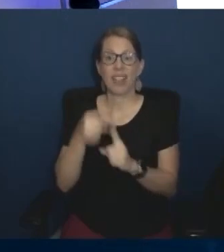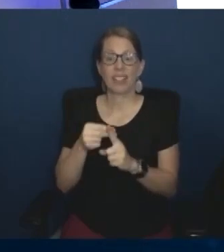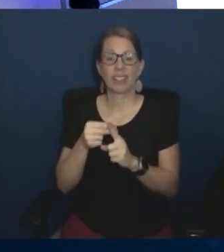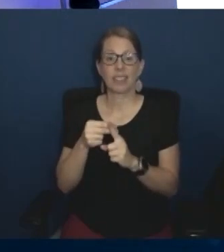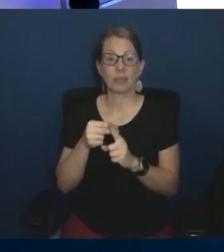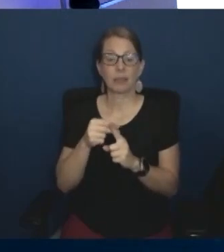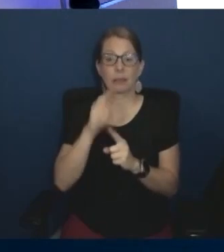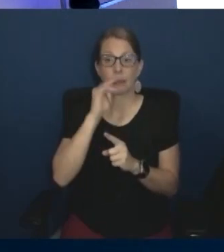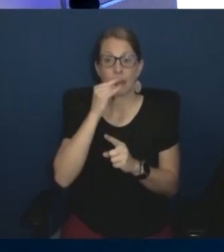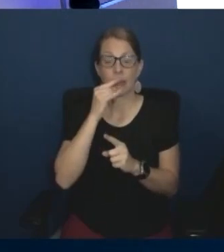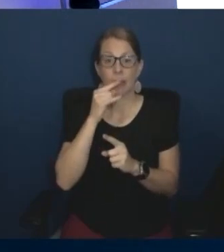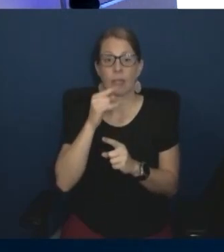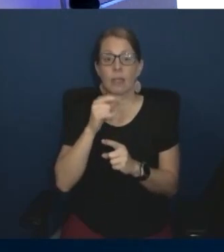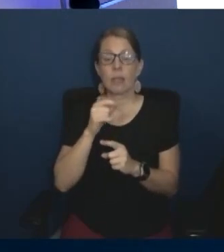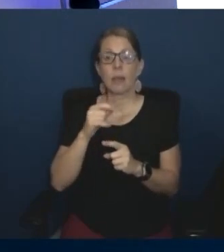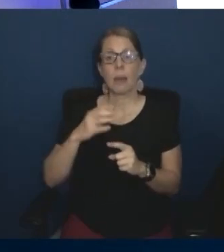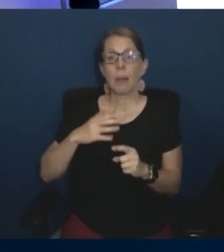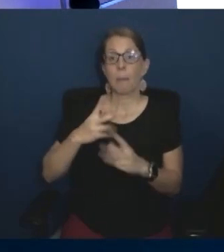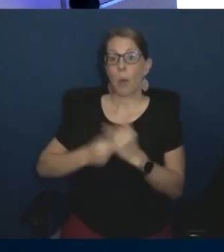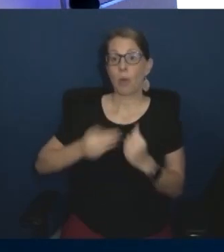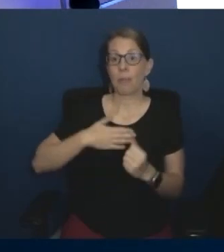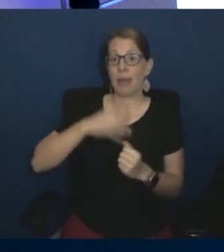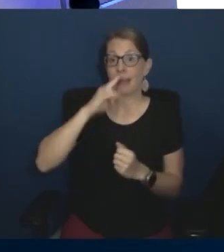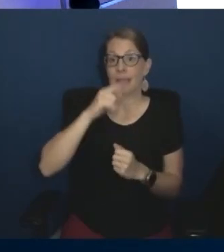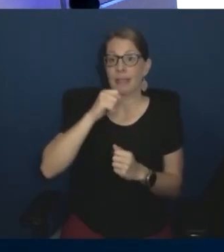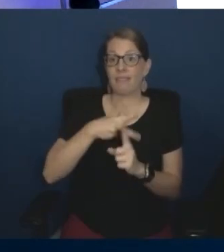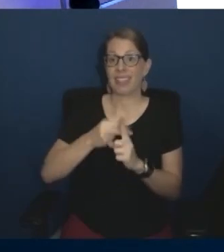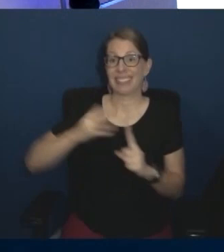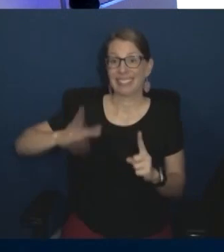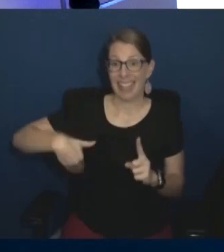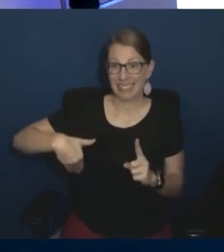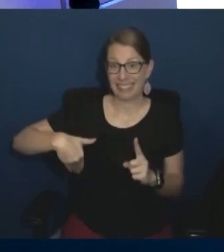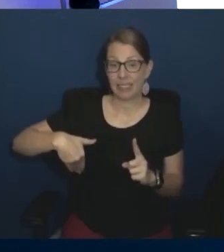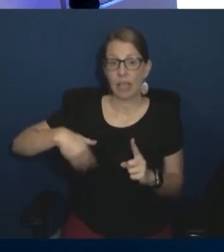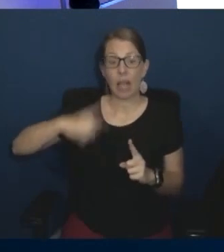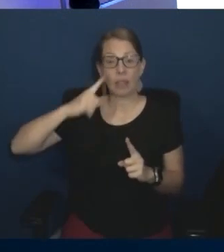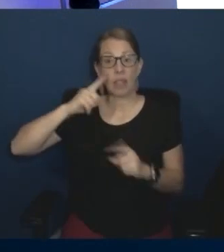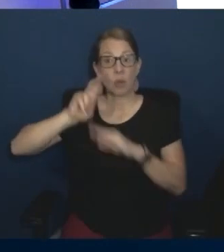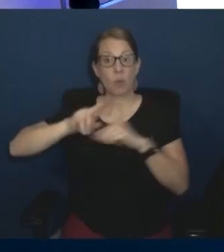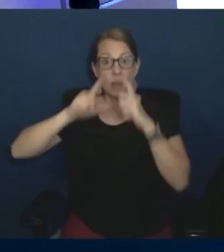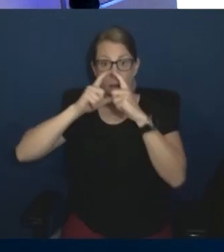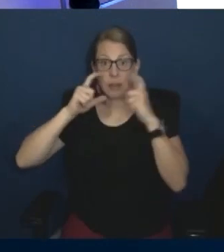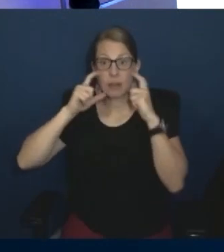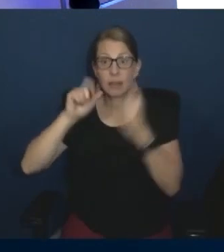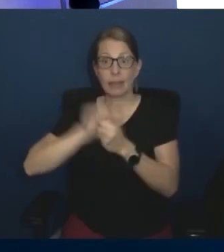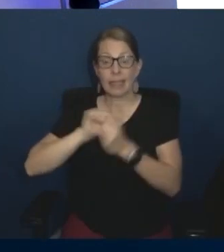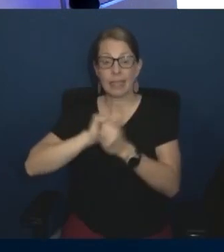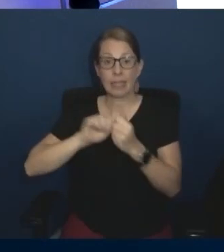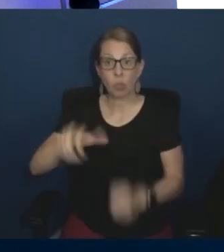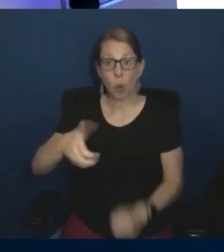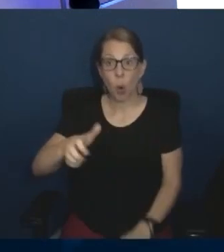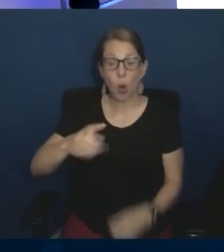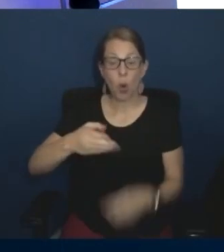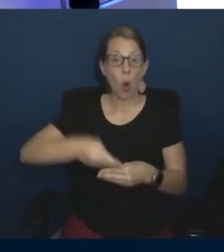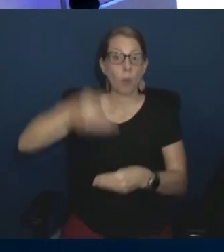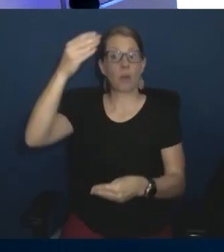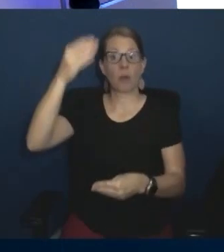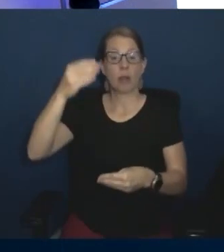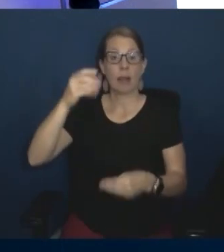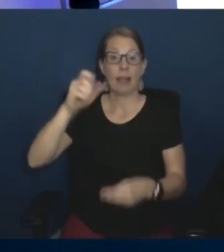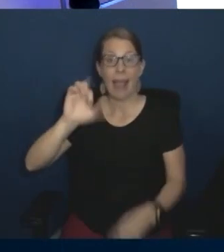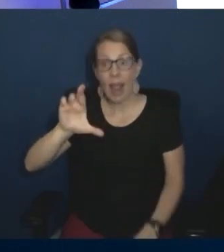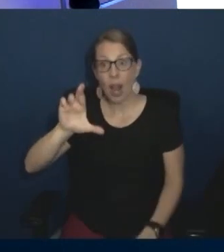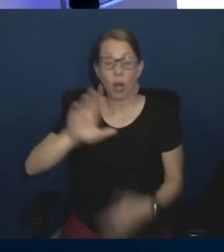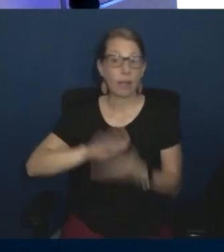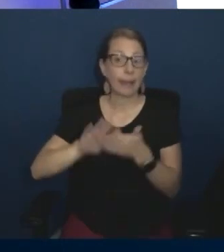vaccinated yet. This person says, I would think to wear a mask, clean door handles, open windows, air cleaners, filters,